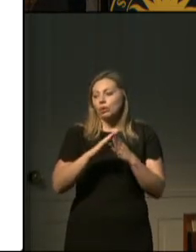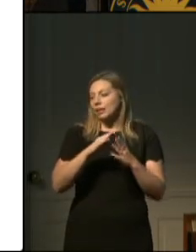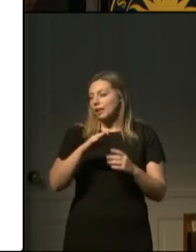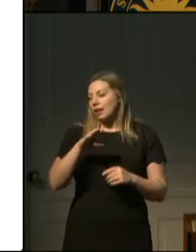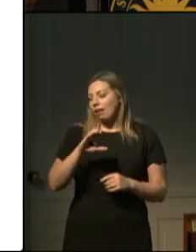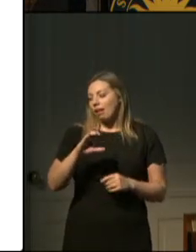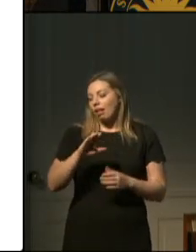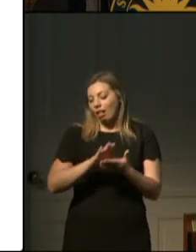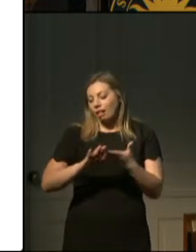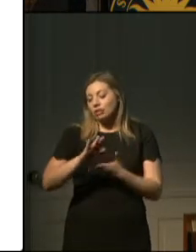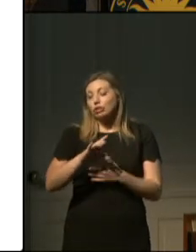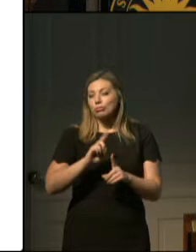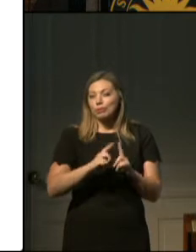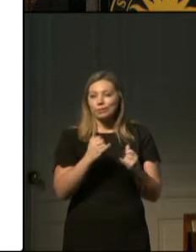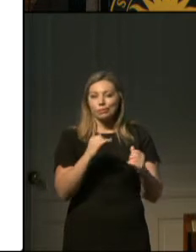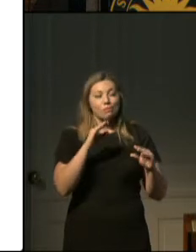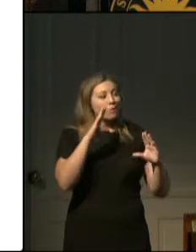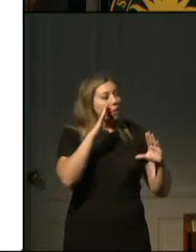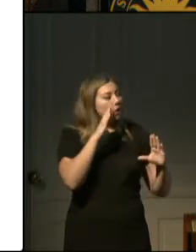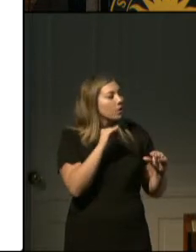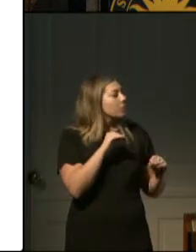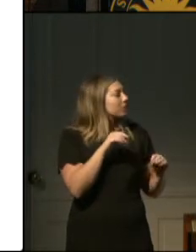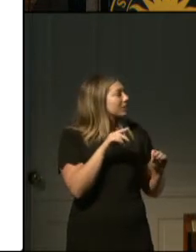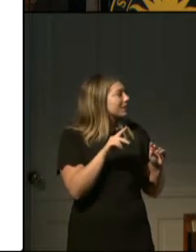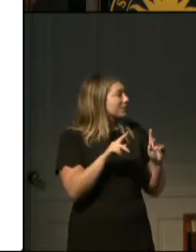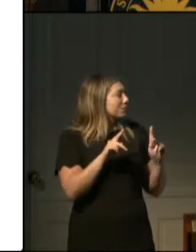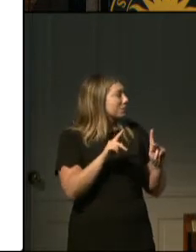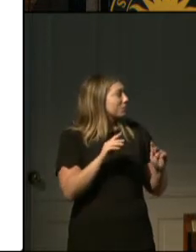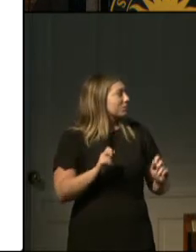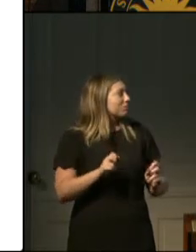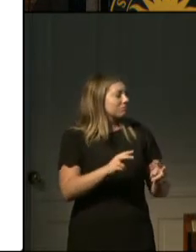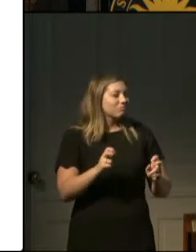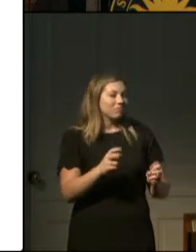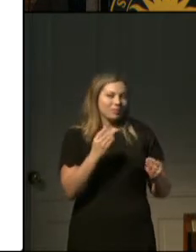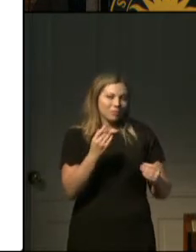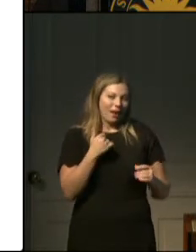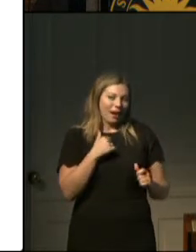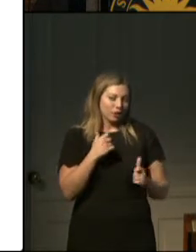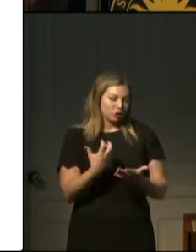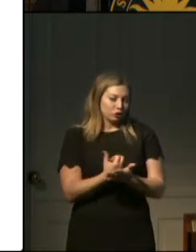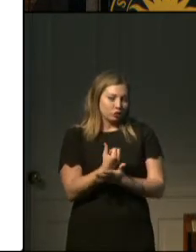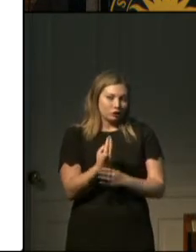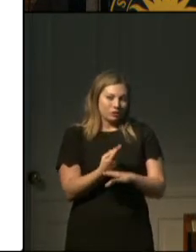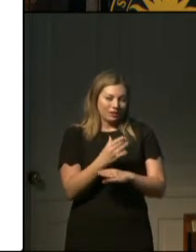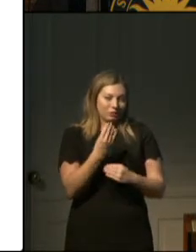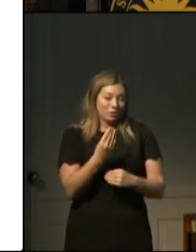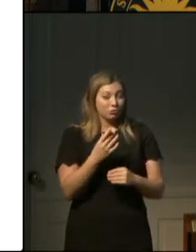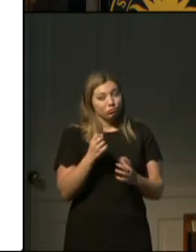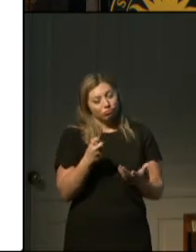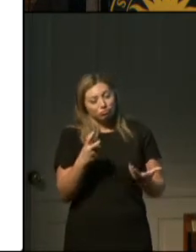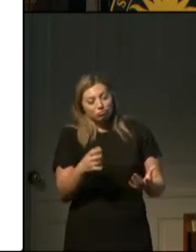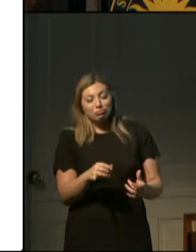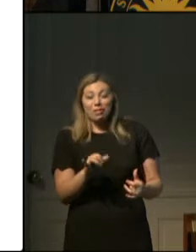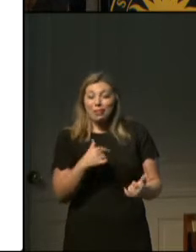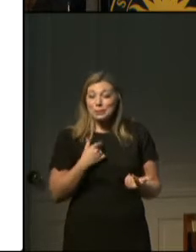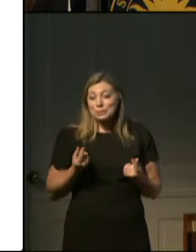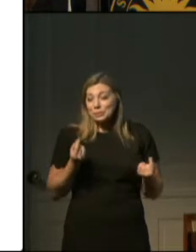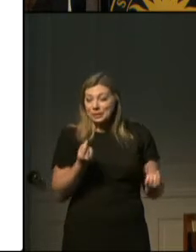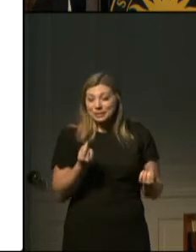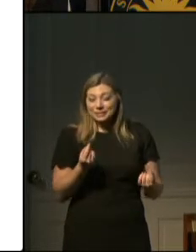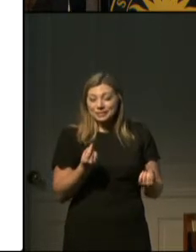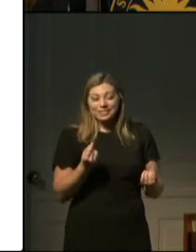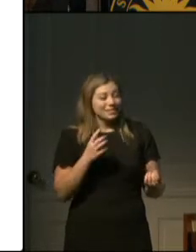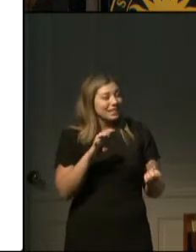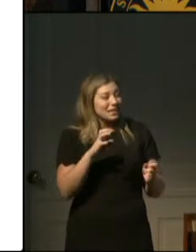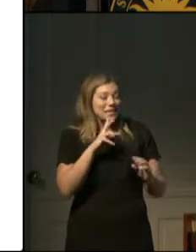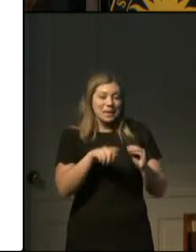hoping that people upload observations and data that I can use and that is a learning experience for them. So that's what I do, and we